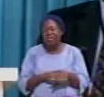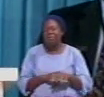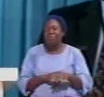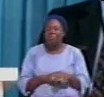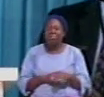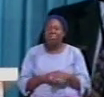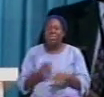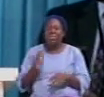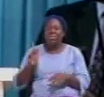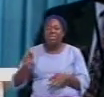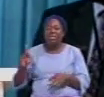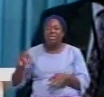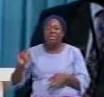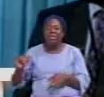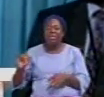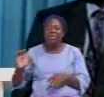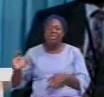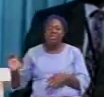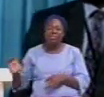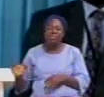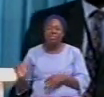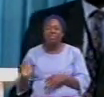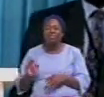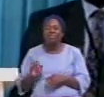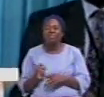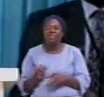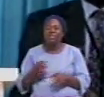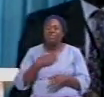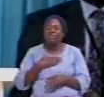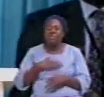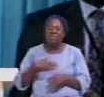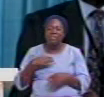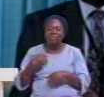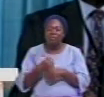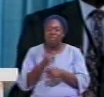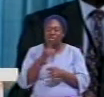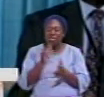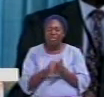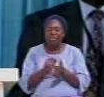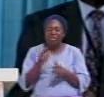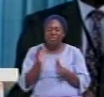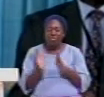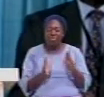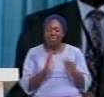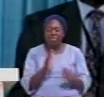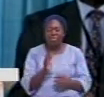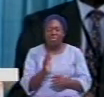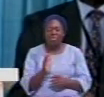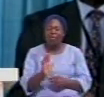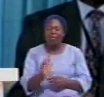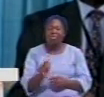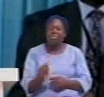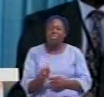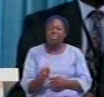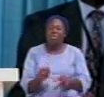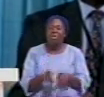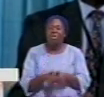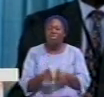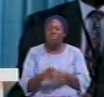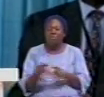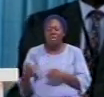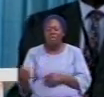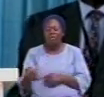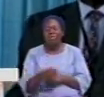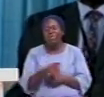KK wing, which is the new wing. So please make sure that you prepare yourselves, and also let's invite